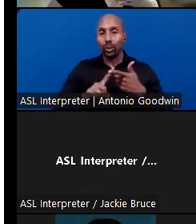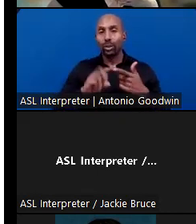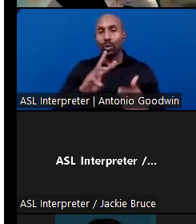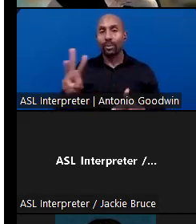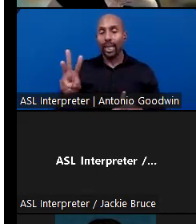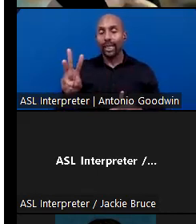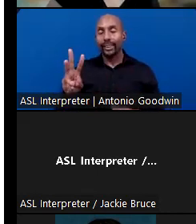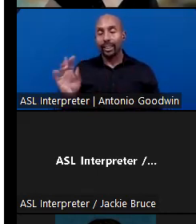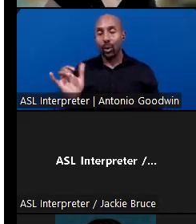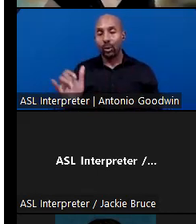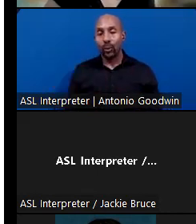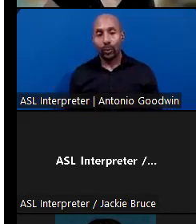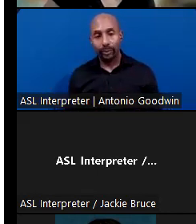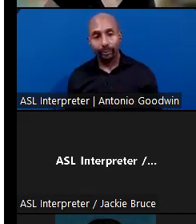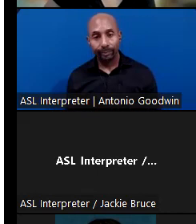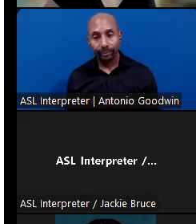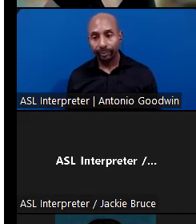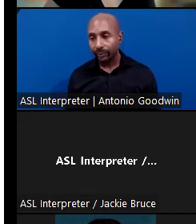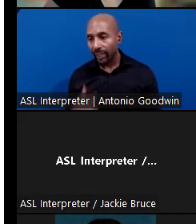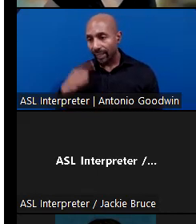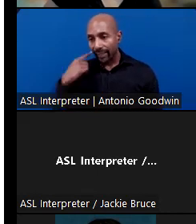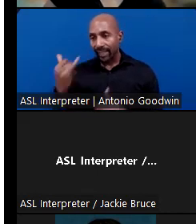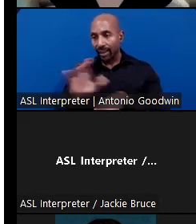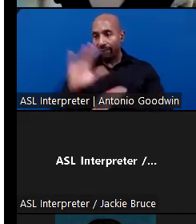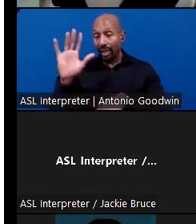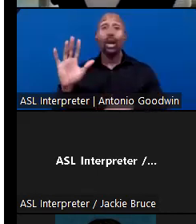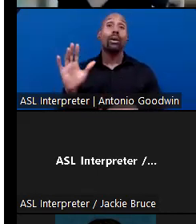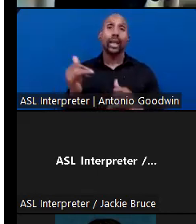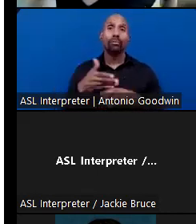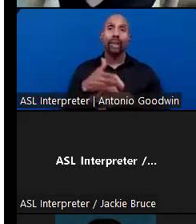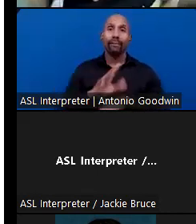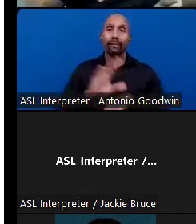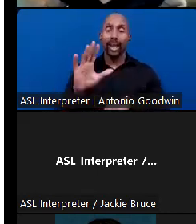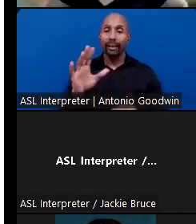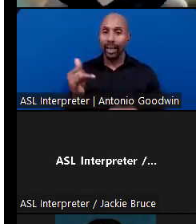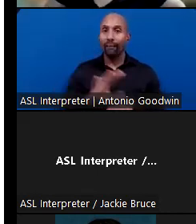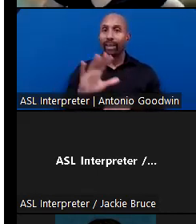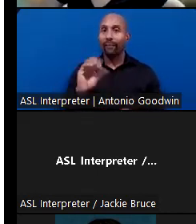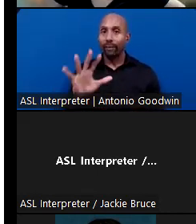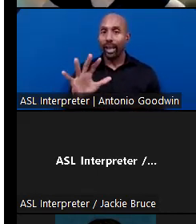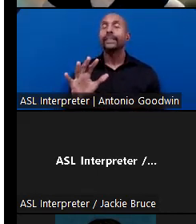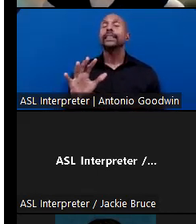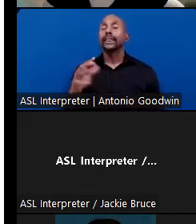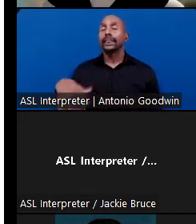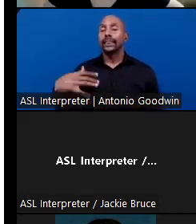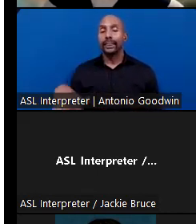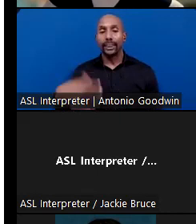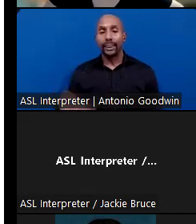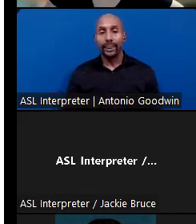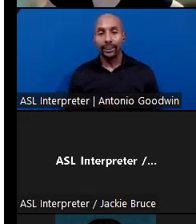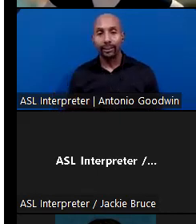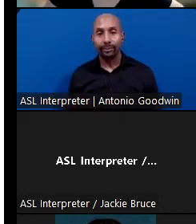All right, I think we're at 5 o'clock. Oh, we're after 5 o'clock. We're at 5:05. Does anybody